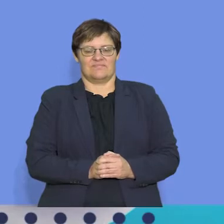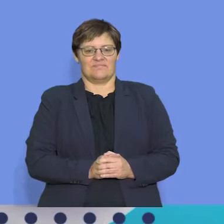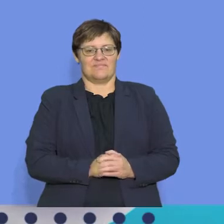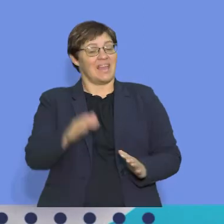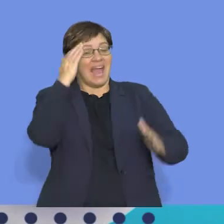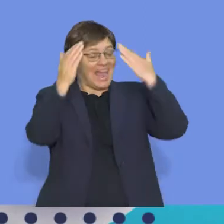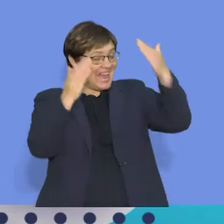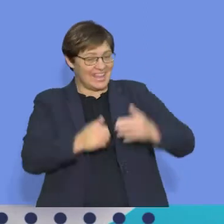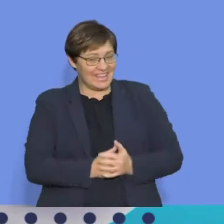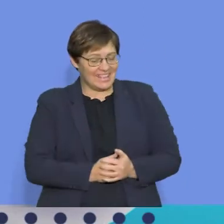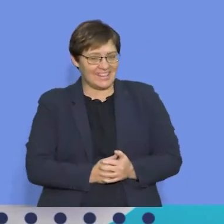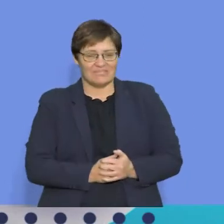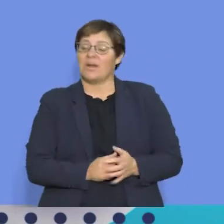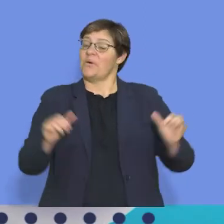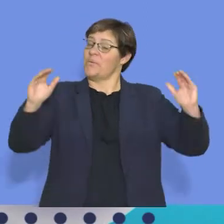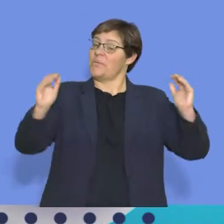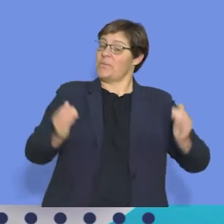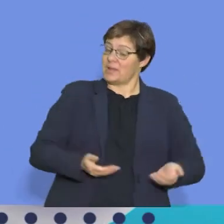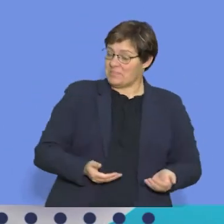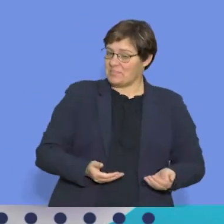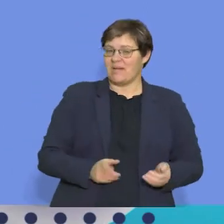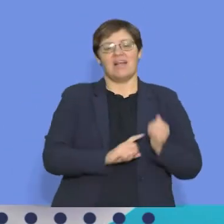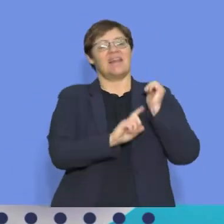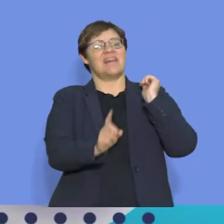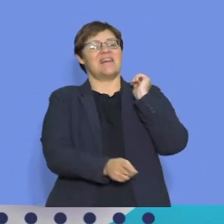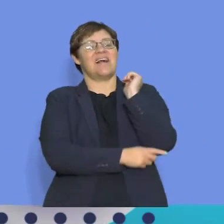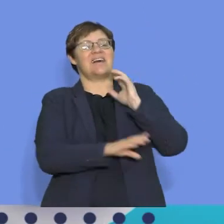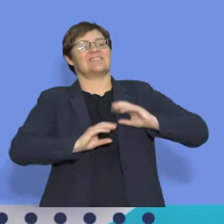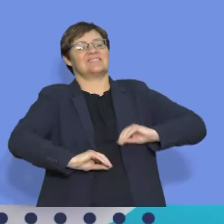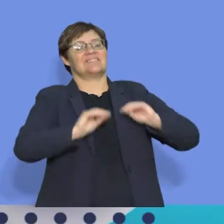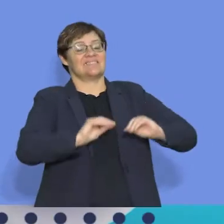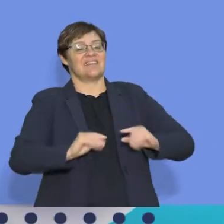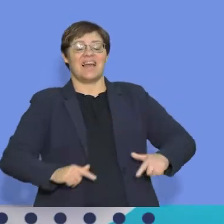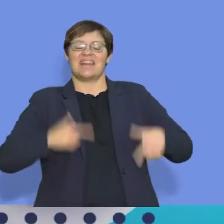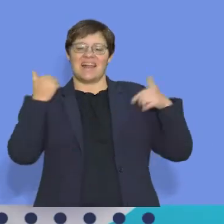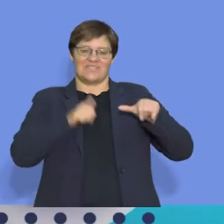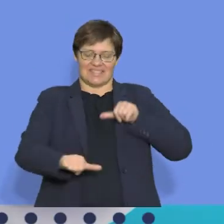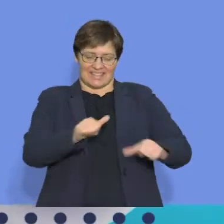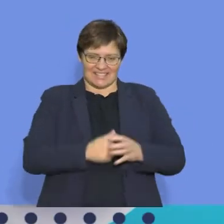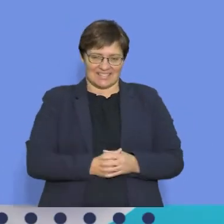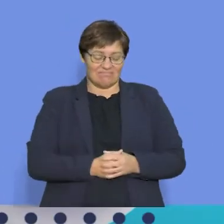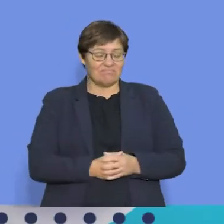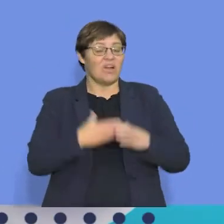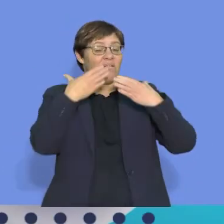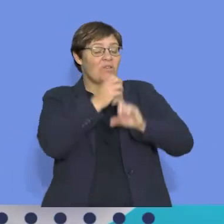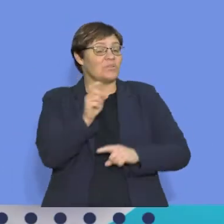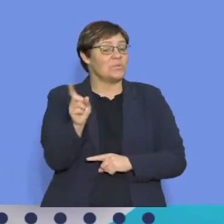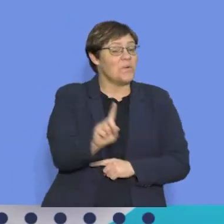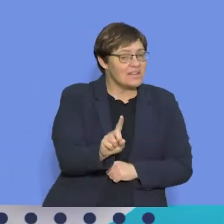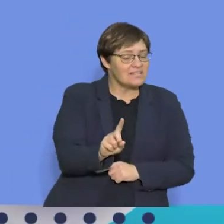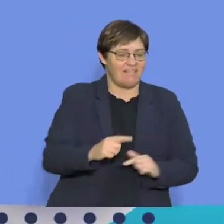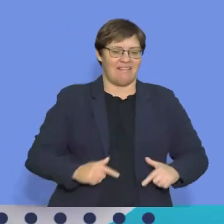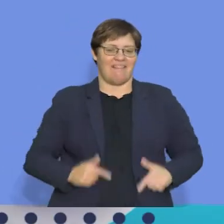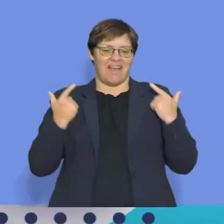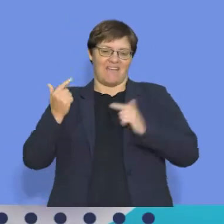Hello, and welcome to this last of the series of life science lessons on the history of